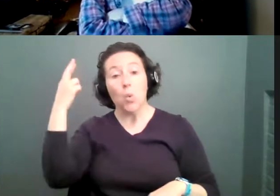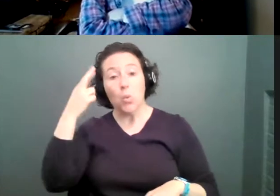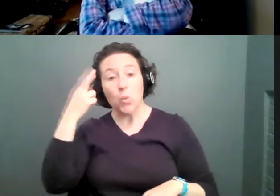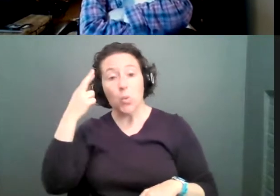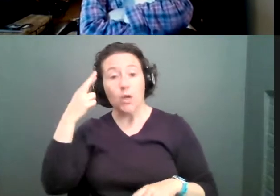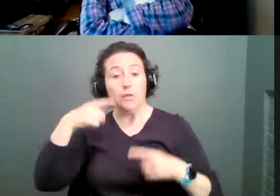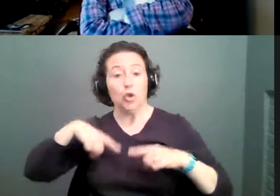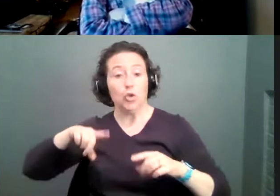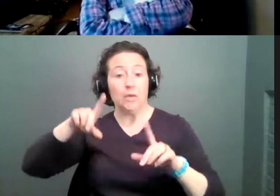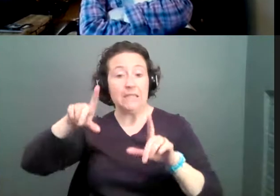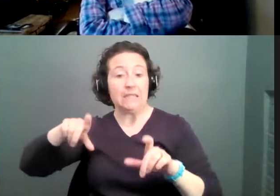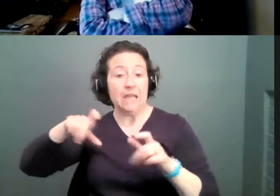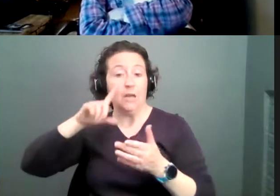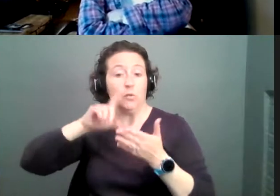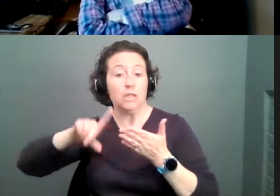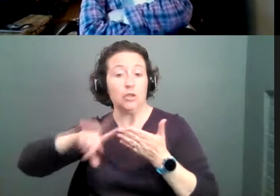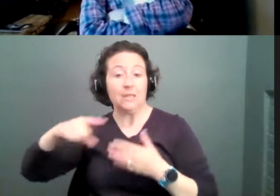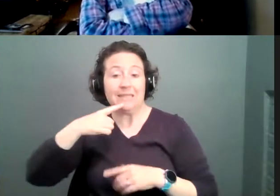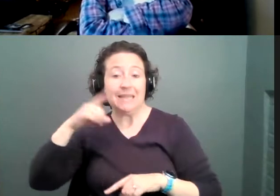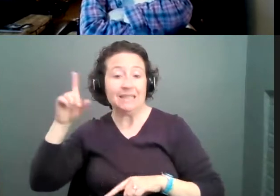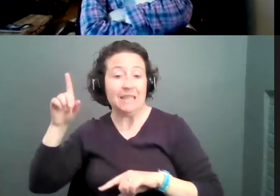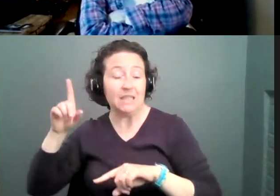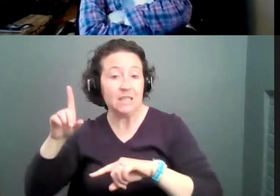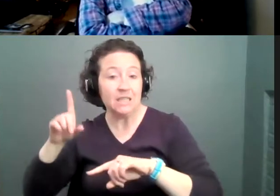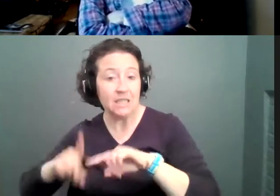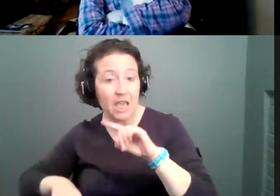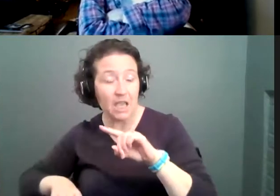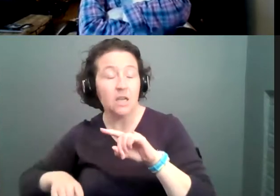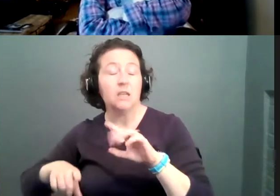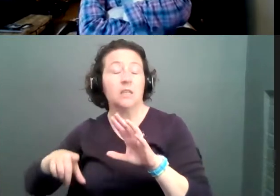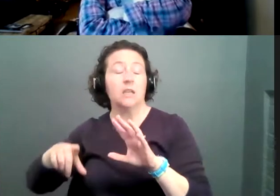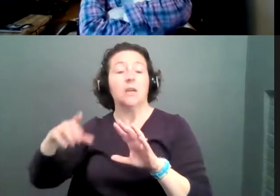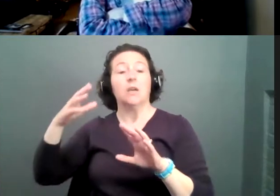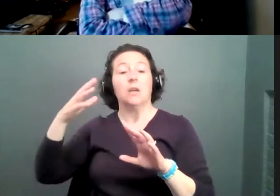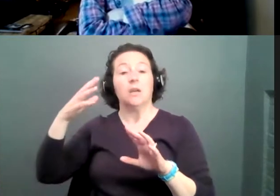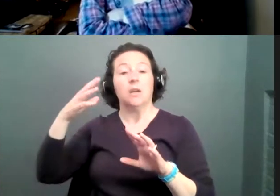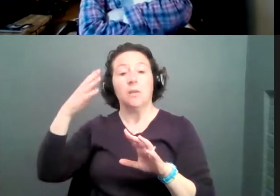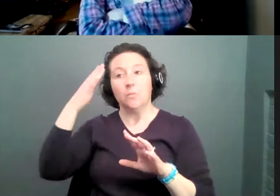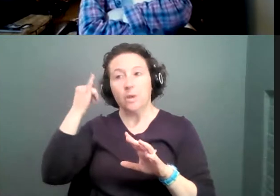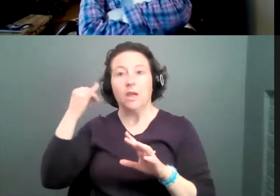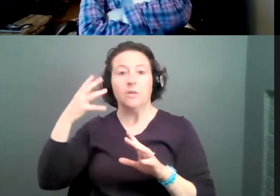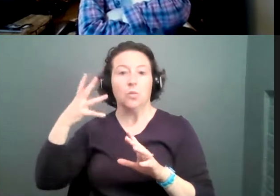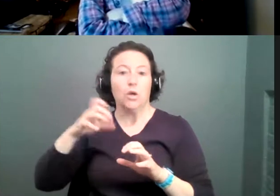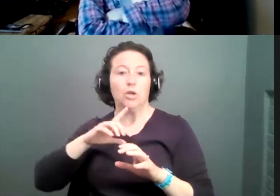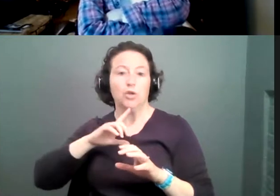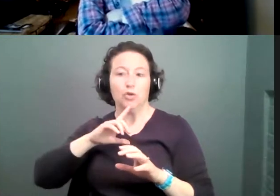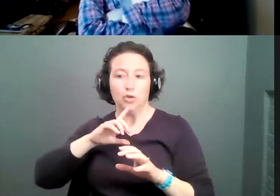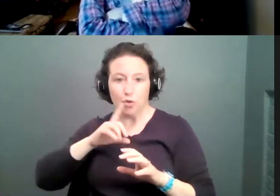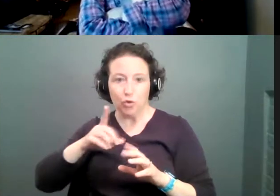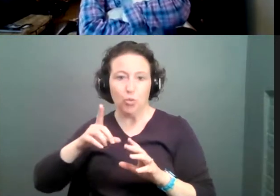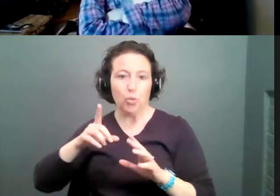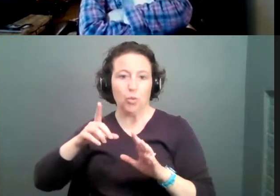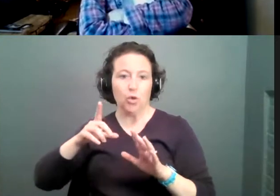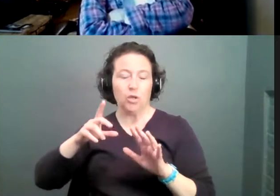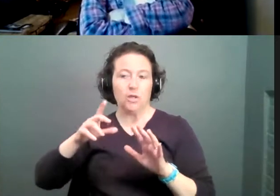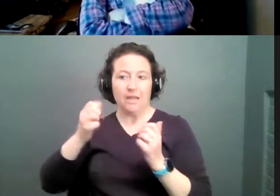the vaccines or increases in significant side effects, but this is a standard, highly